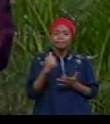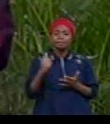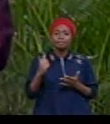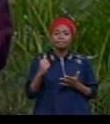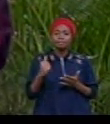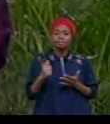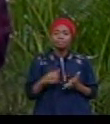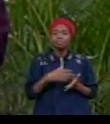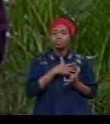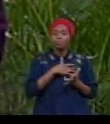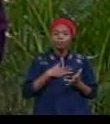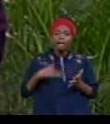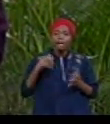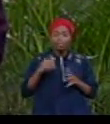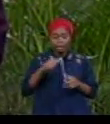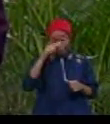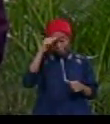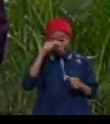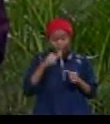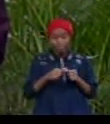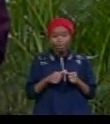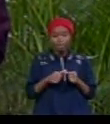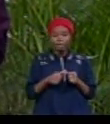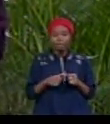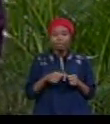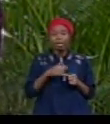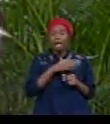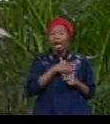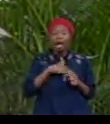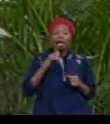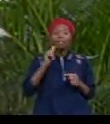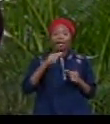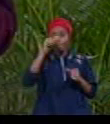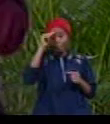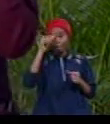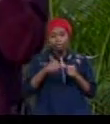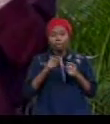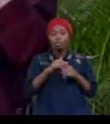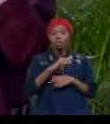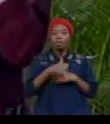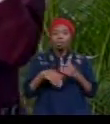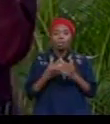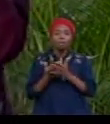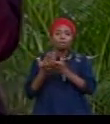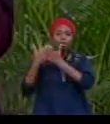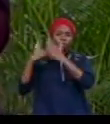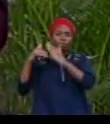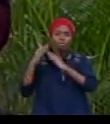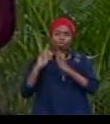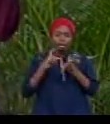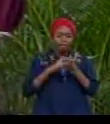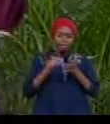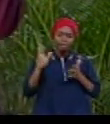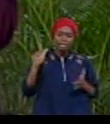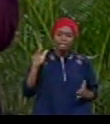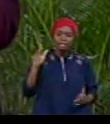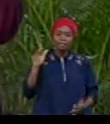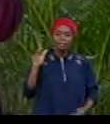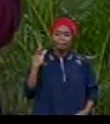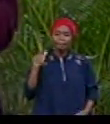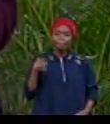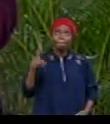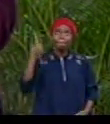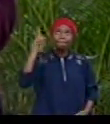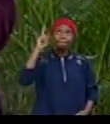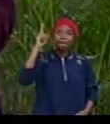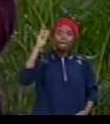And they remember, and thy remembrance unto all generations. Verse 13 is of importance. Thou